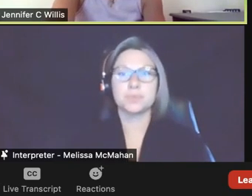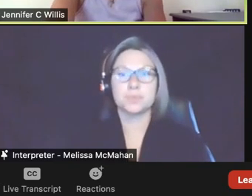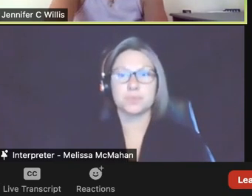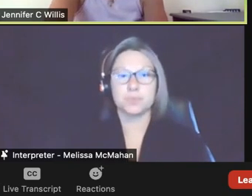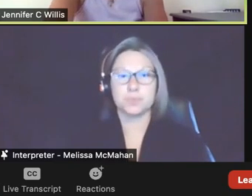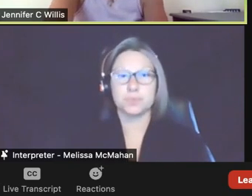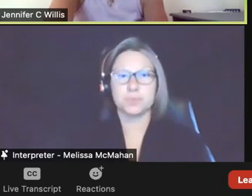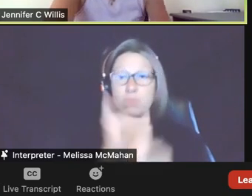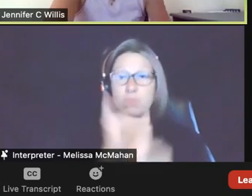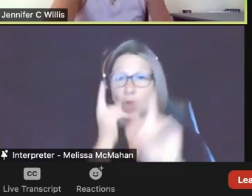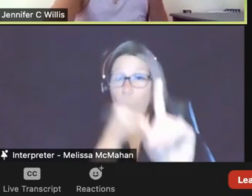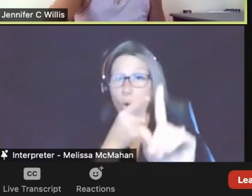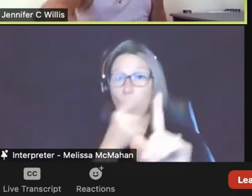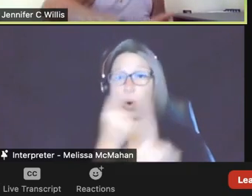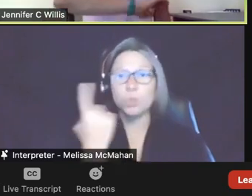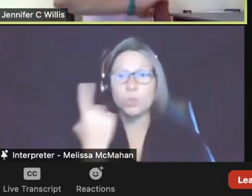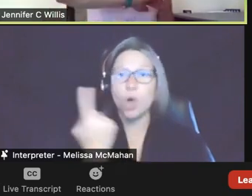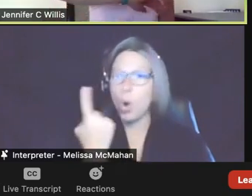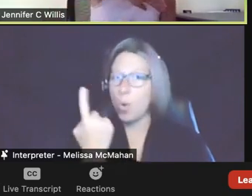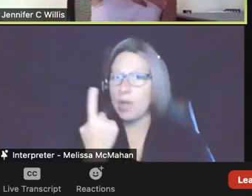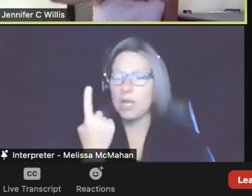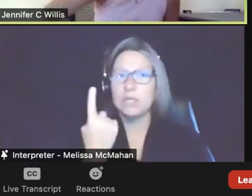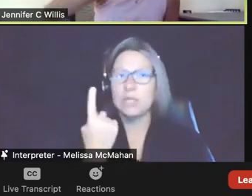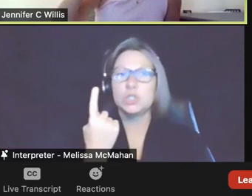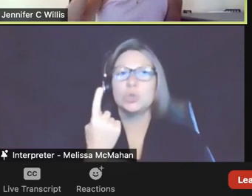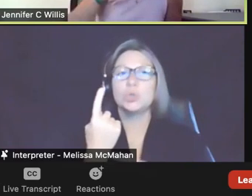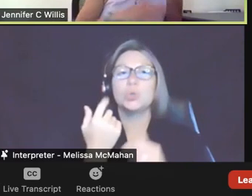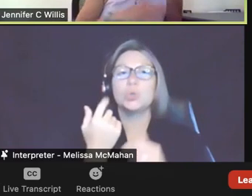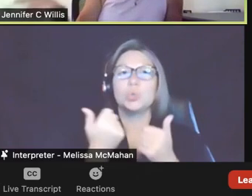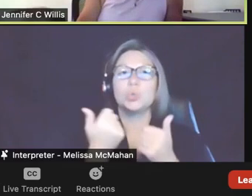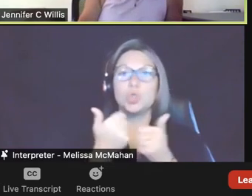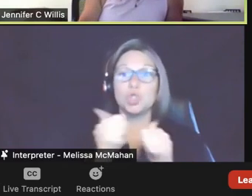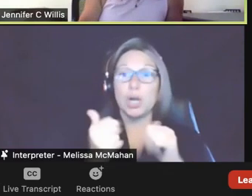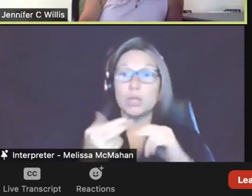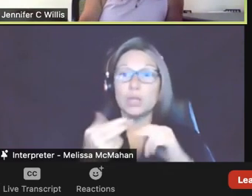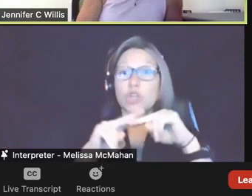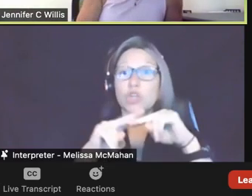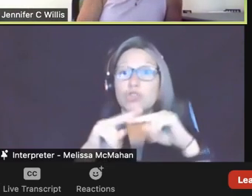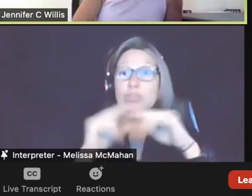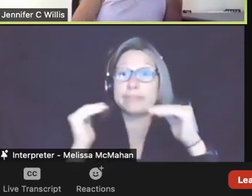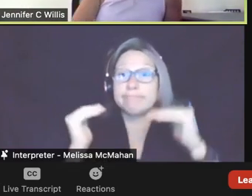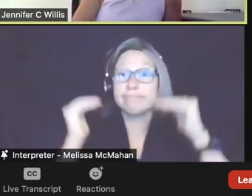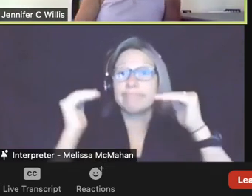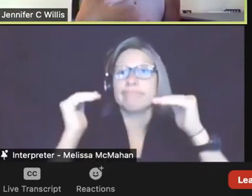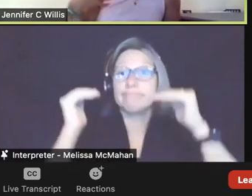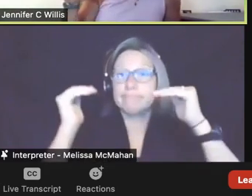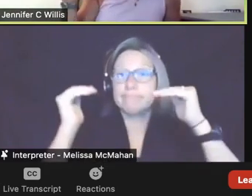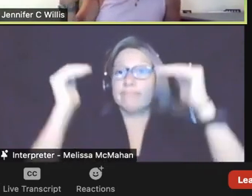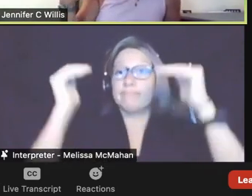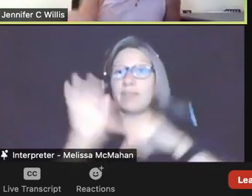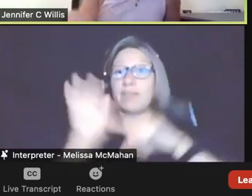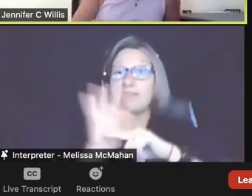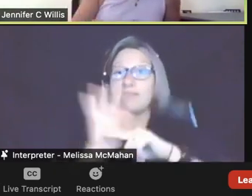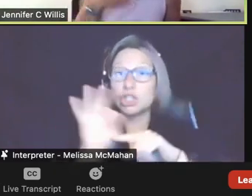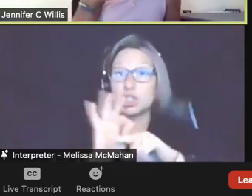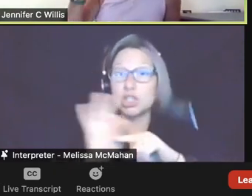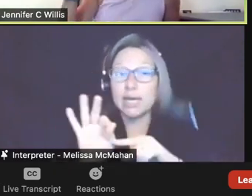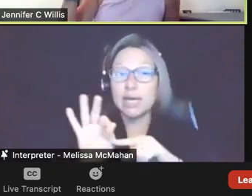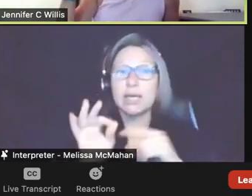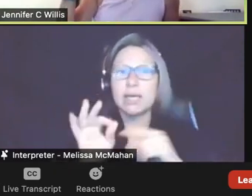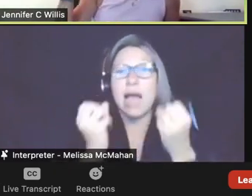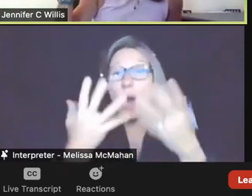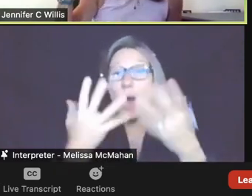our goal, as always, of course, is to work on helping our kids increase levels and functions. the amount of time that they're